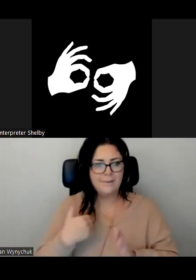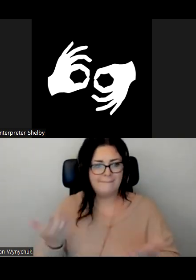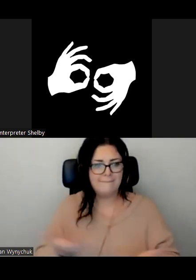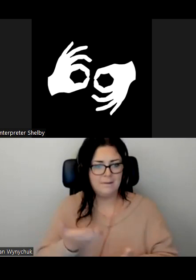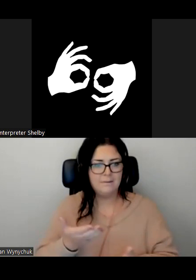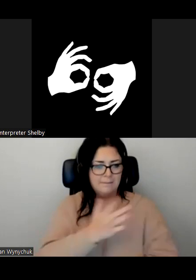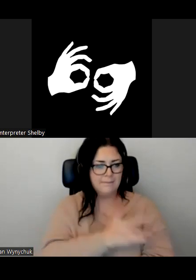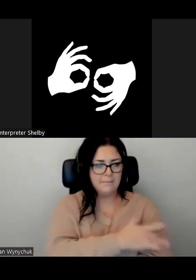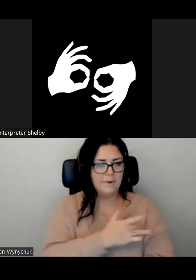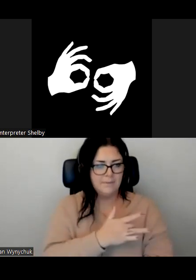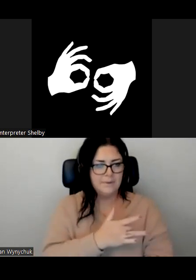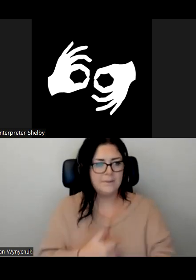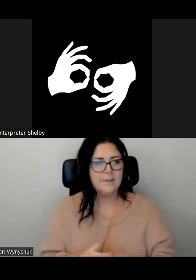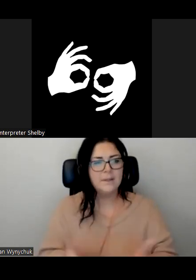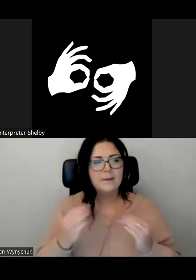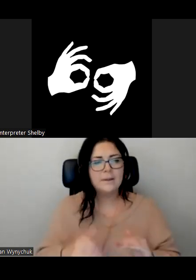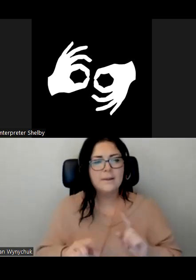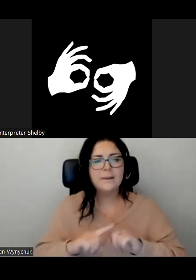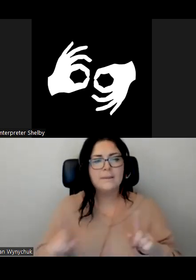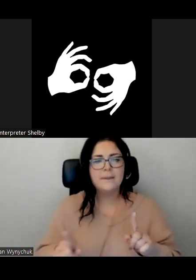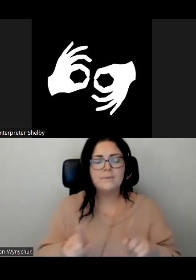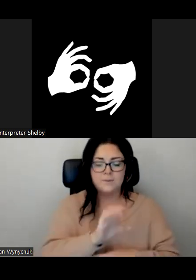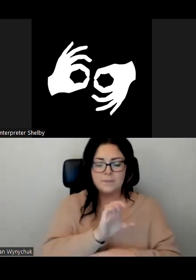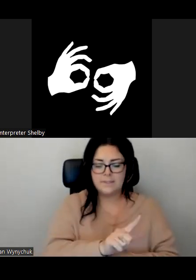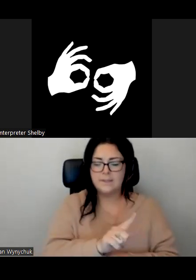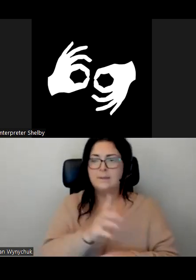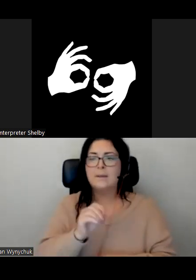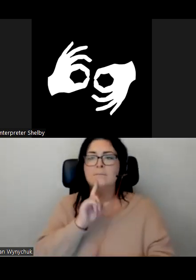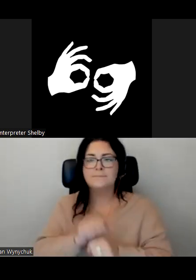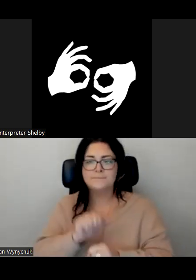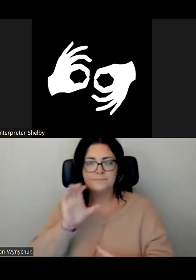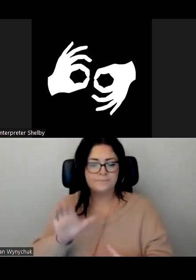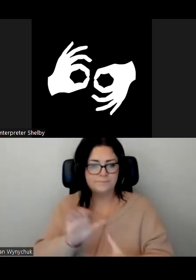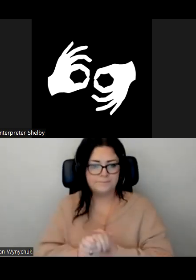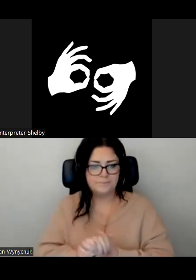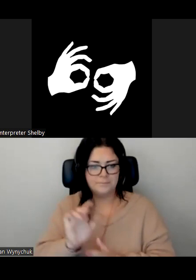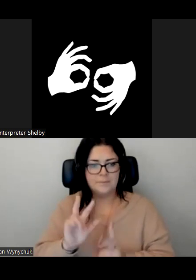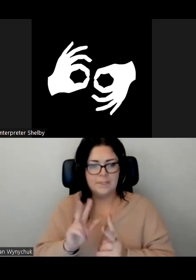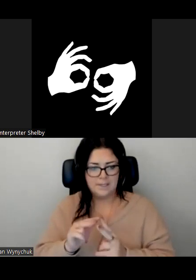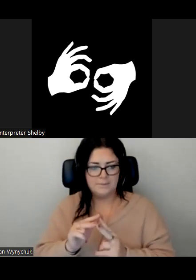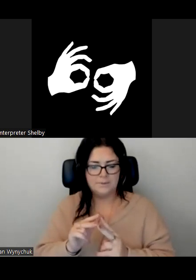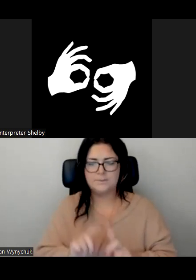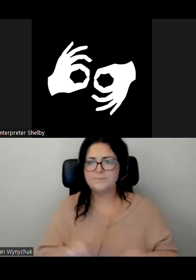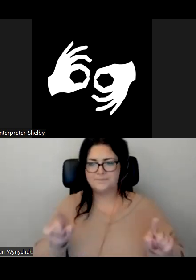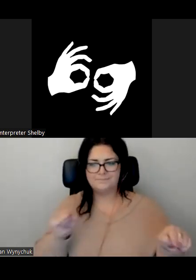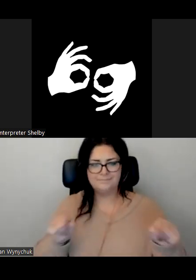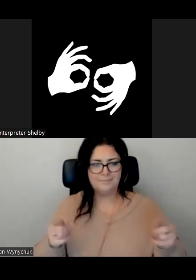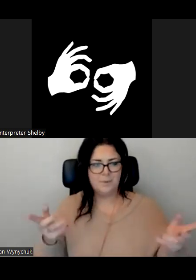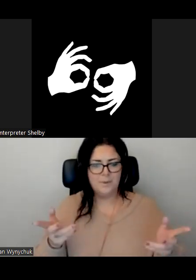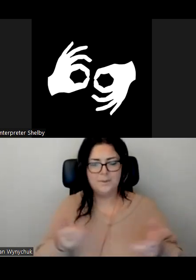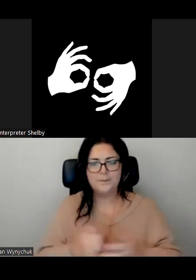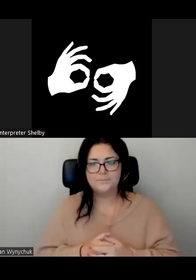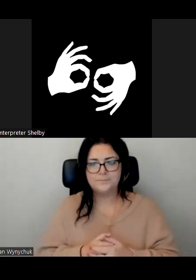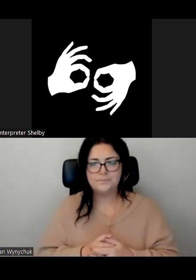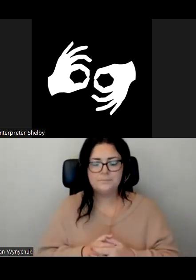And then we're going to talk about the differences between common law and married couples. So differences between the two, in particular when it